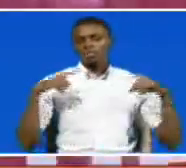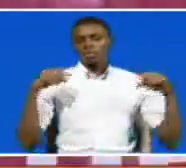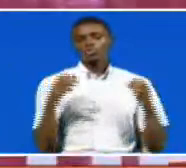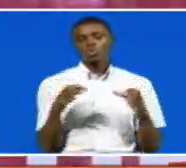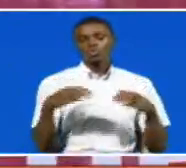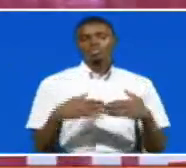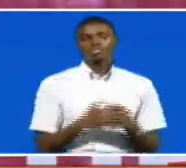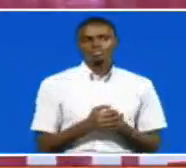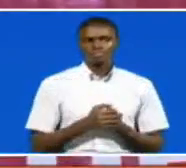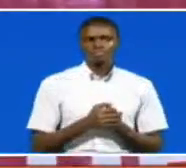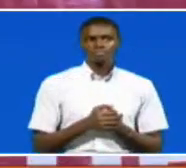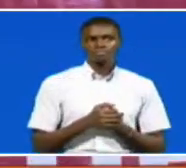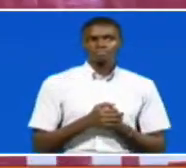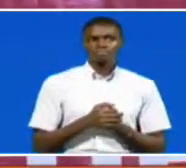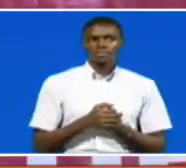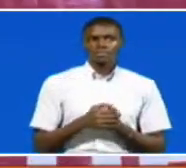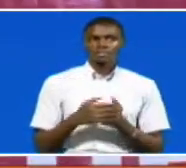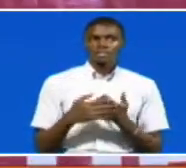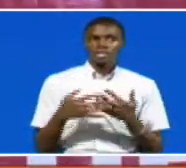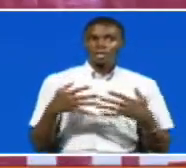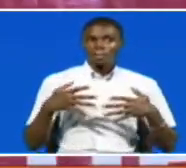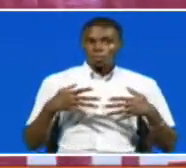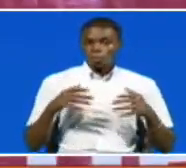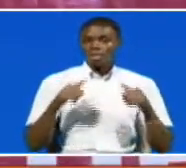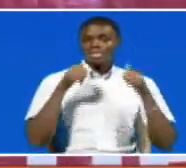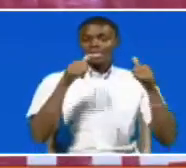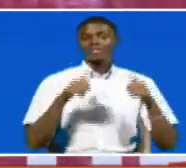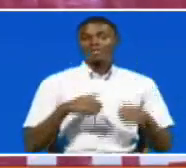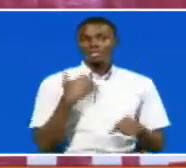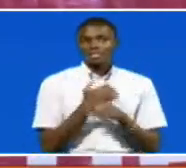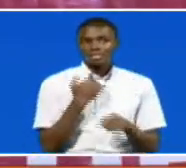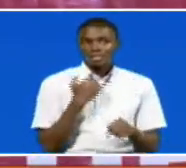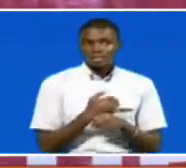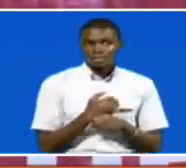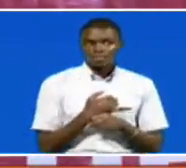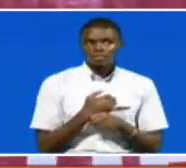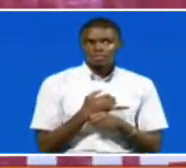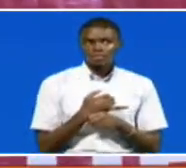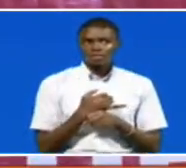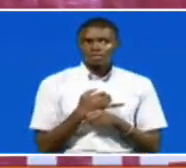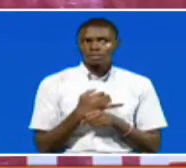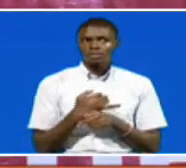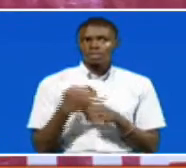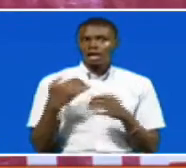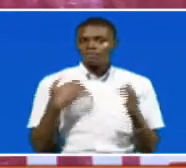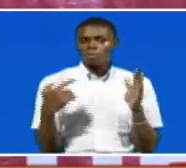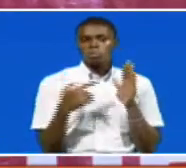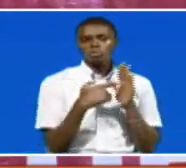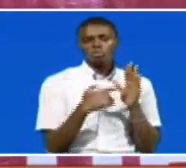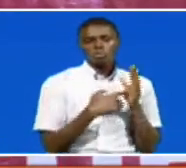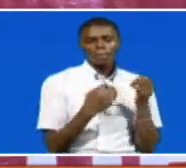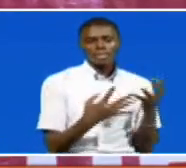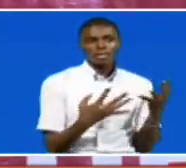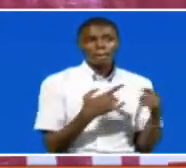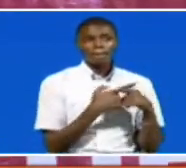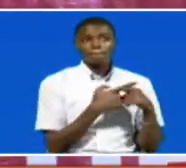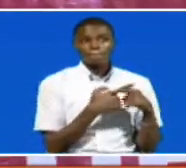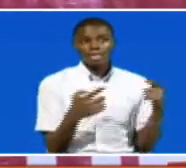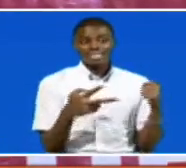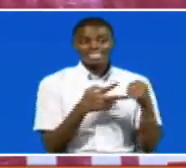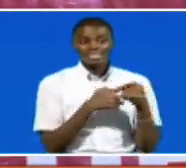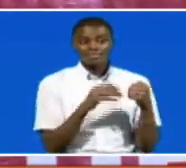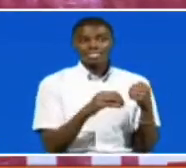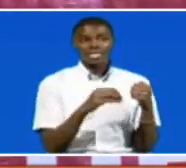community. Utapata kwamba, hata kama waki advertise kazi, utasamu ya advertising for 100 positions. Alafu,